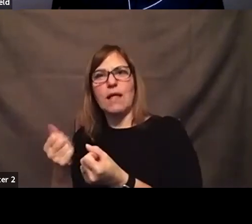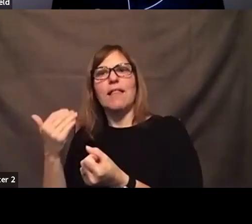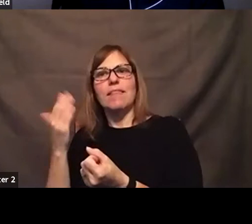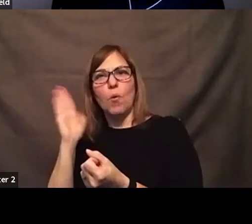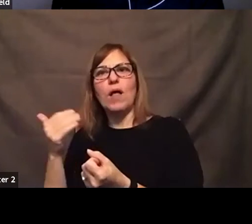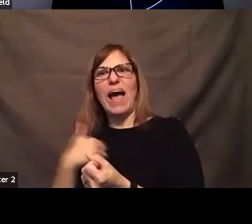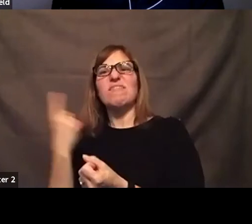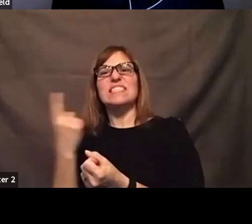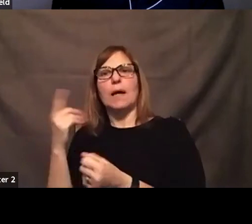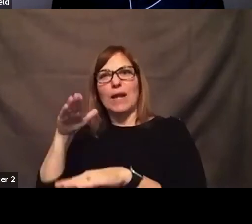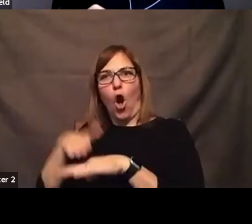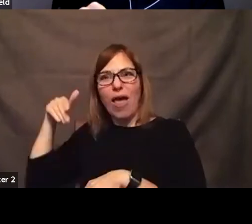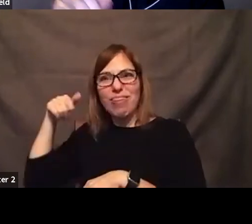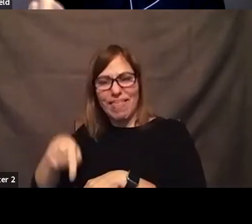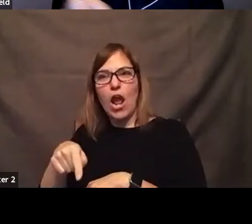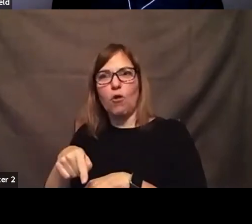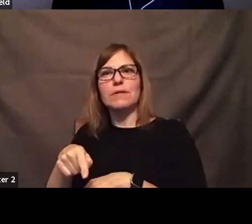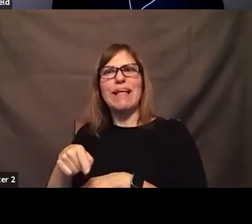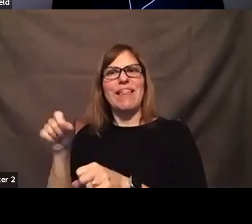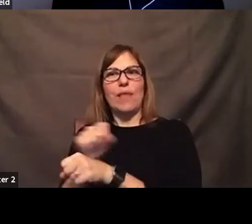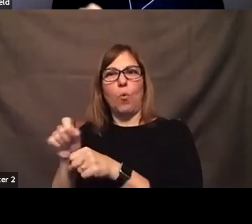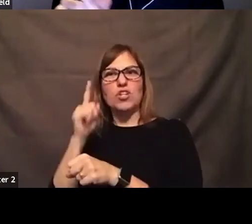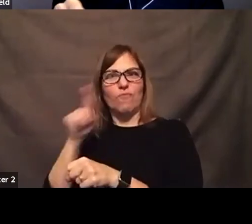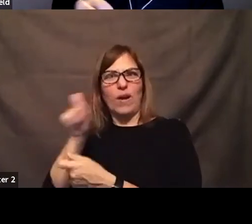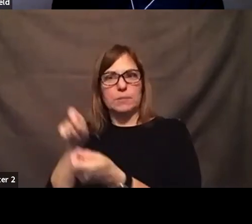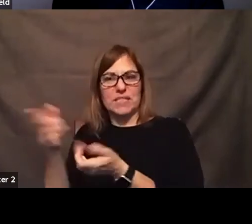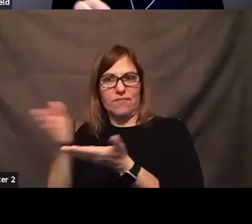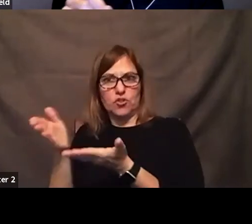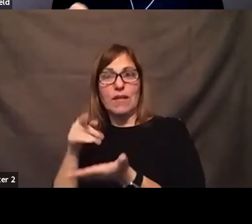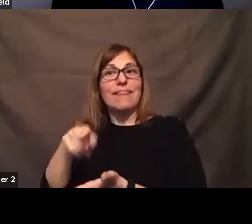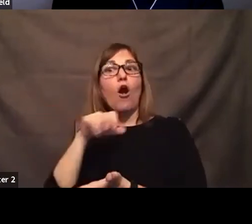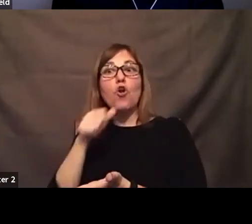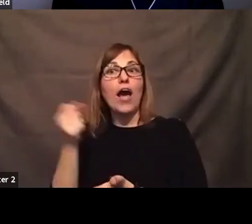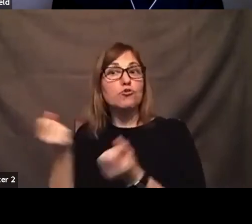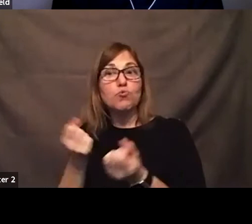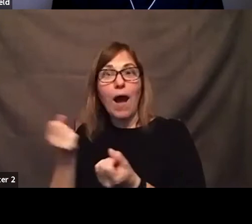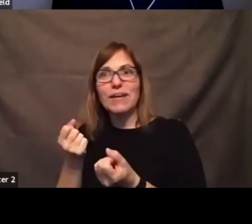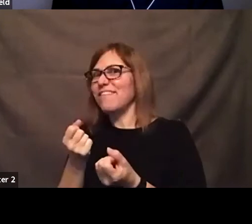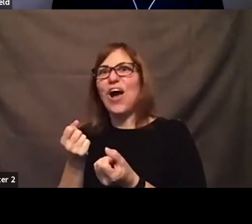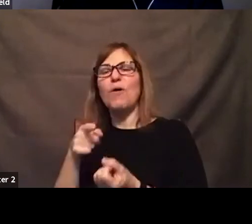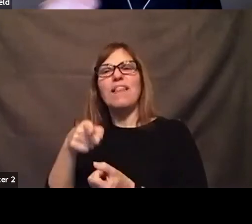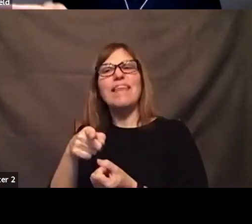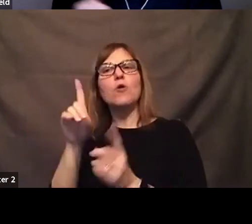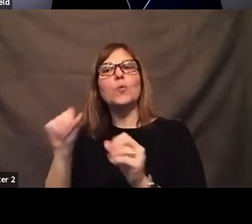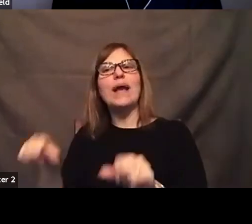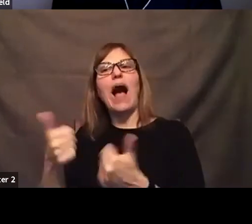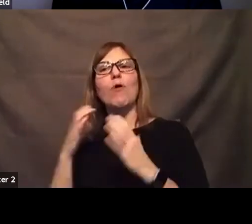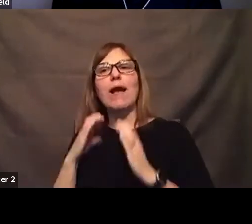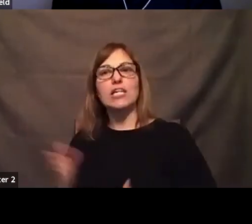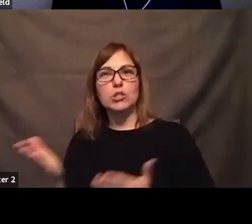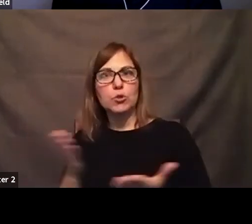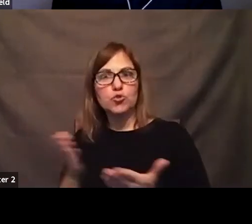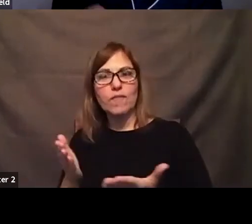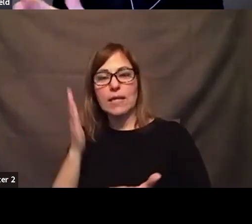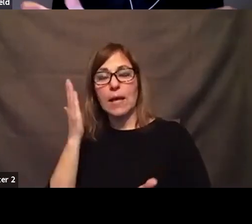working for that service, but they're not driving. Instead, they're providing other forms of customer service, bringing a person to and from a